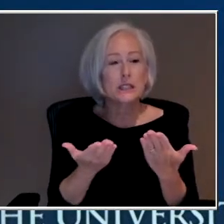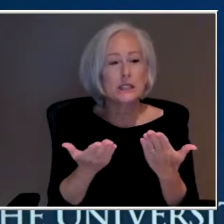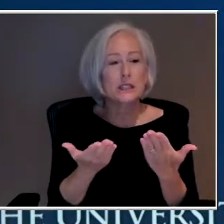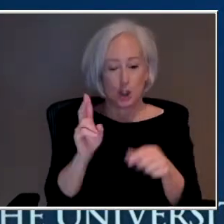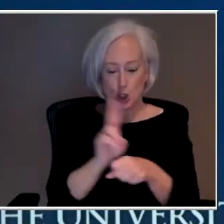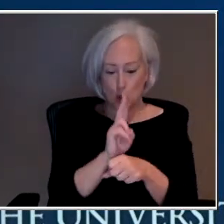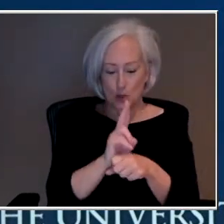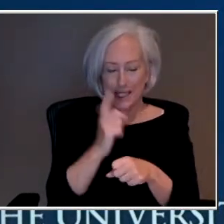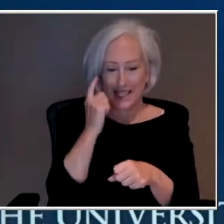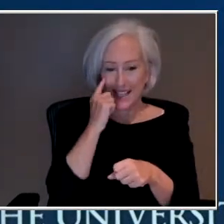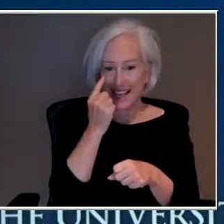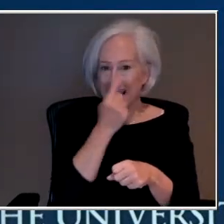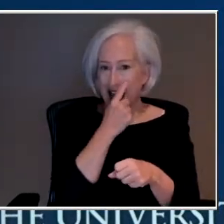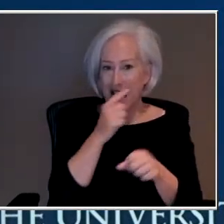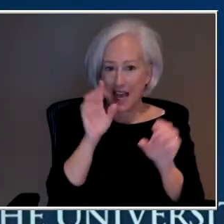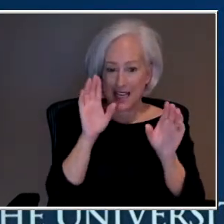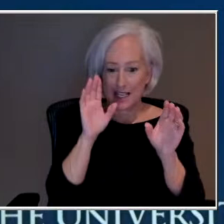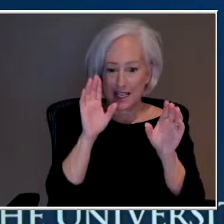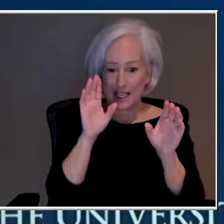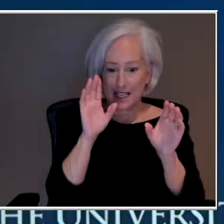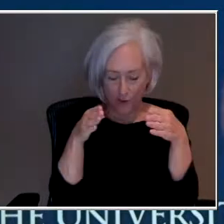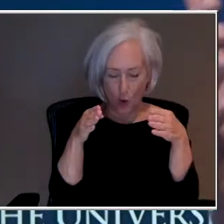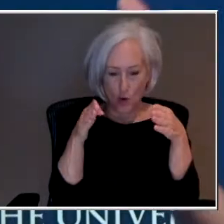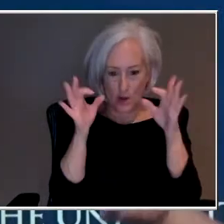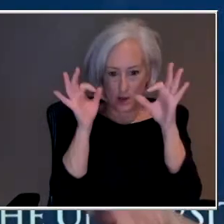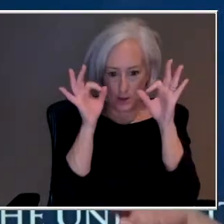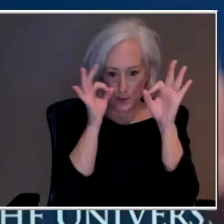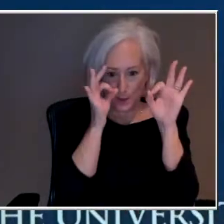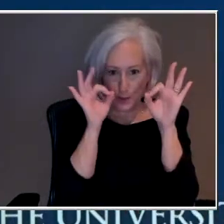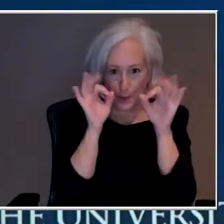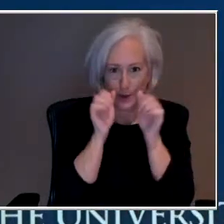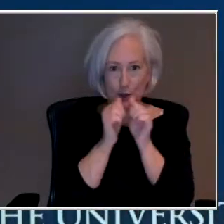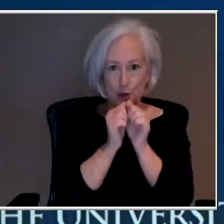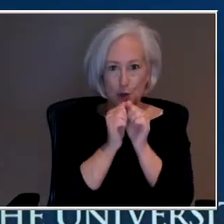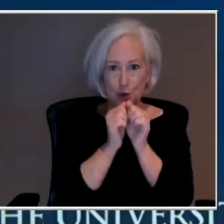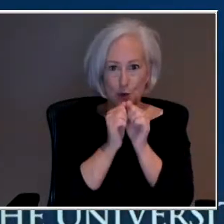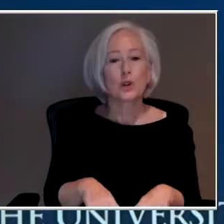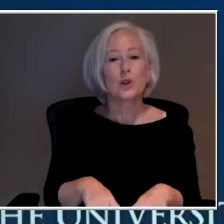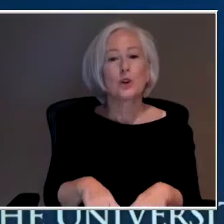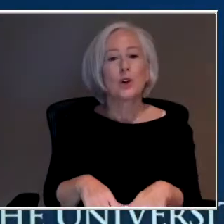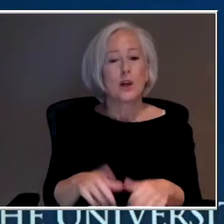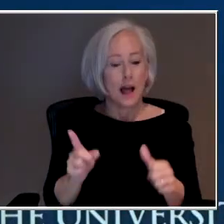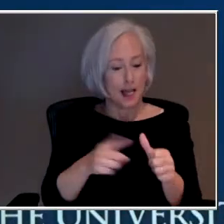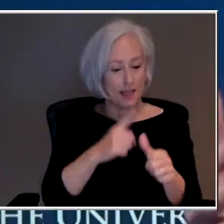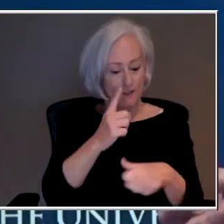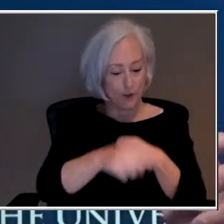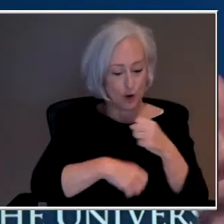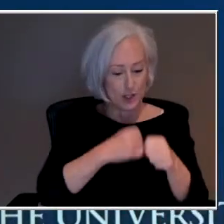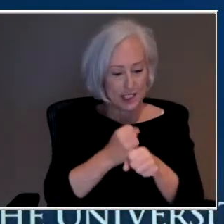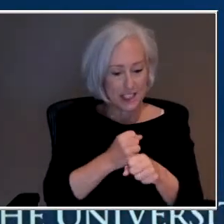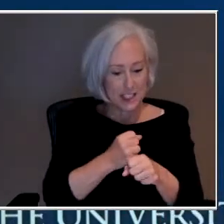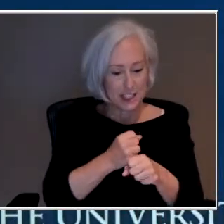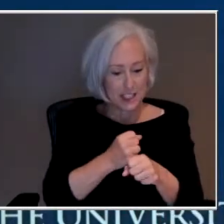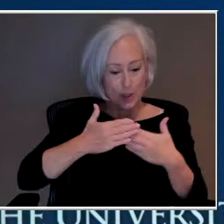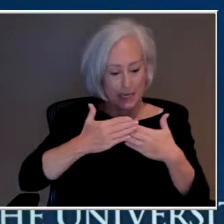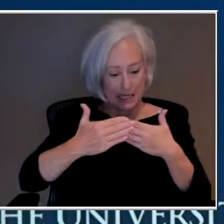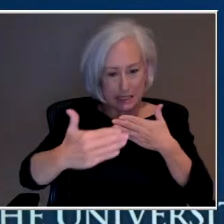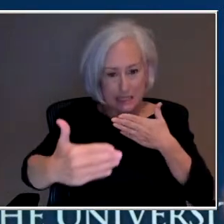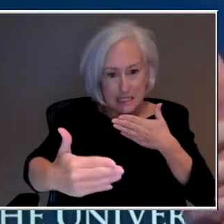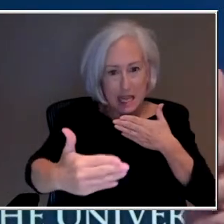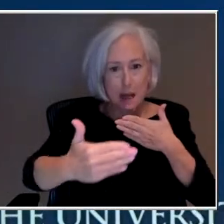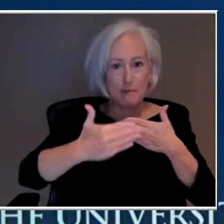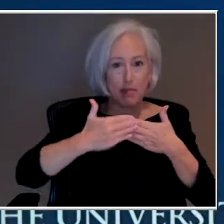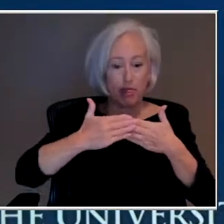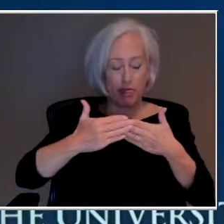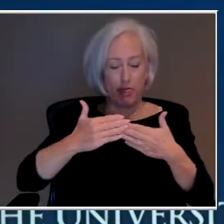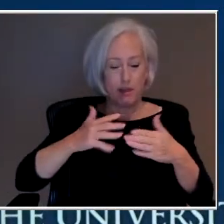mentioned before, there's a lot more visual development that happens all the way through that first year in learning depth perception and learning spatial awareness around you as you get up